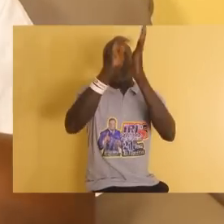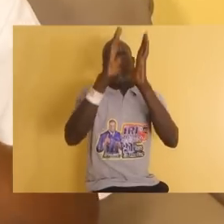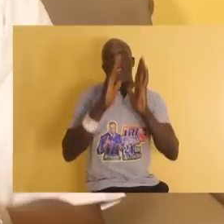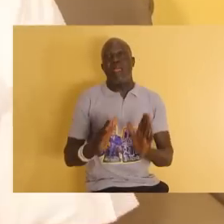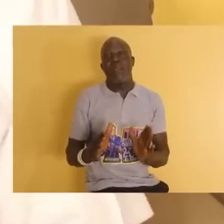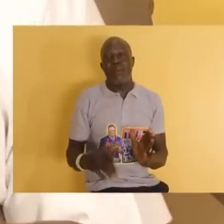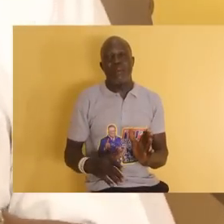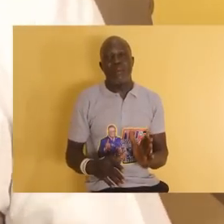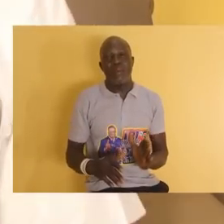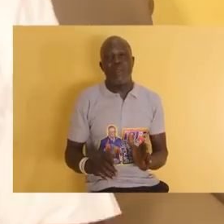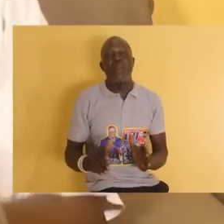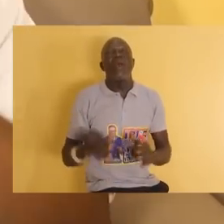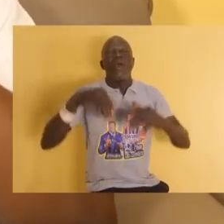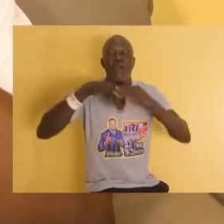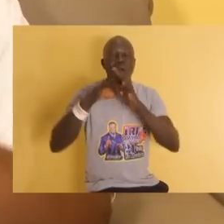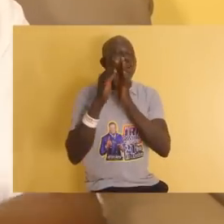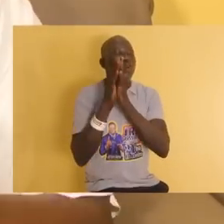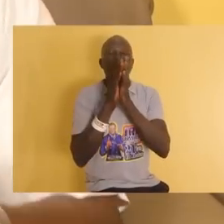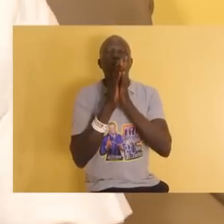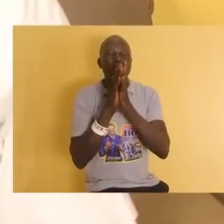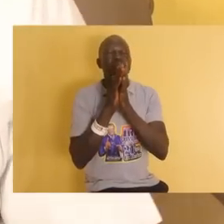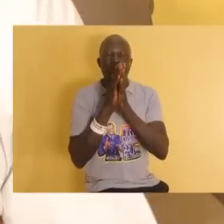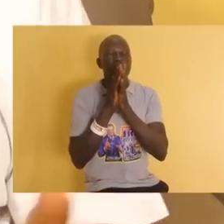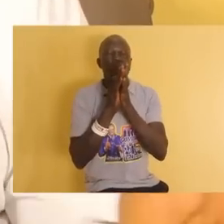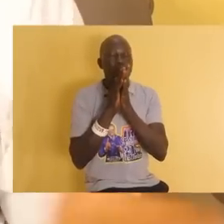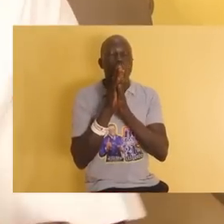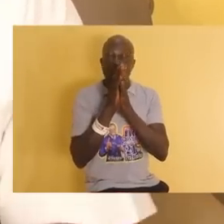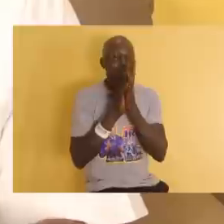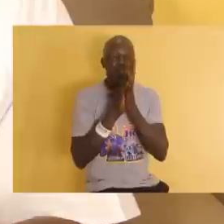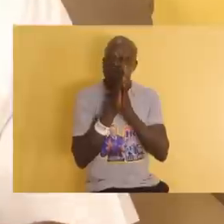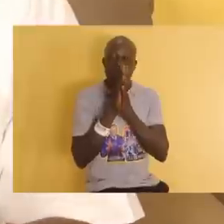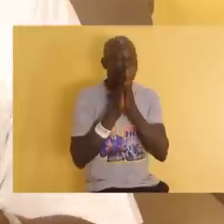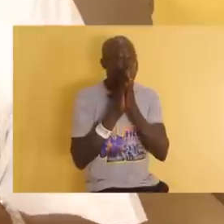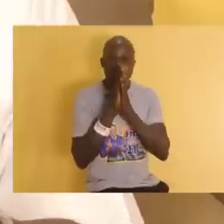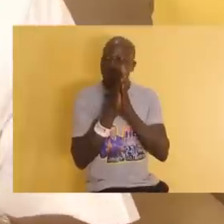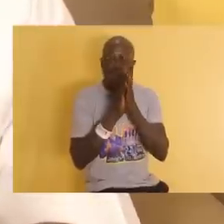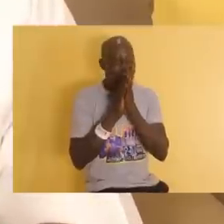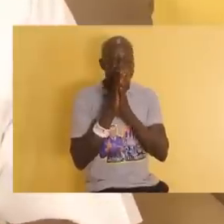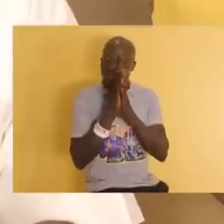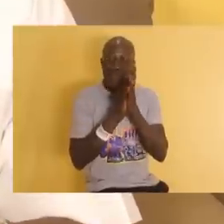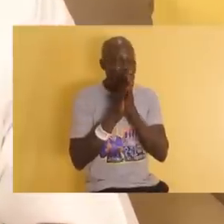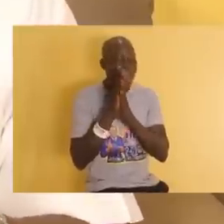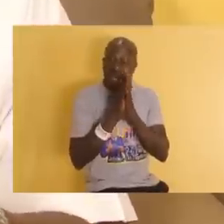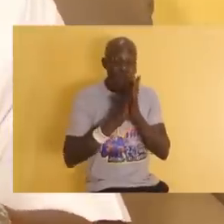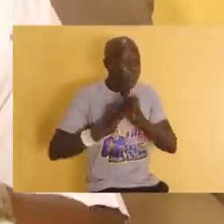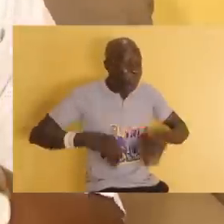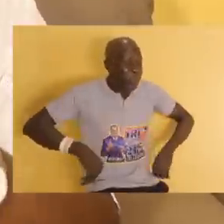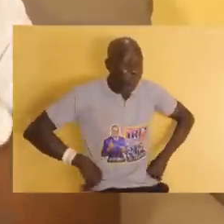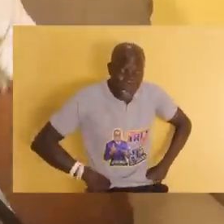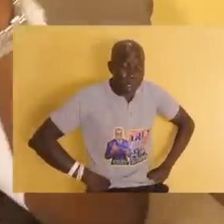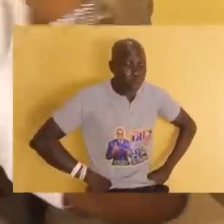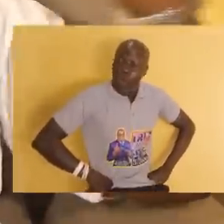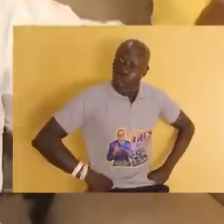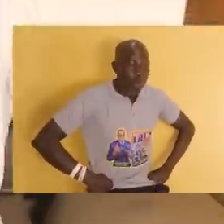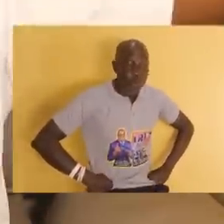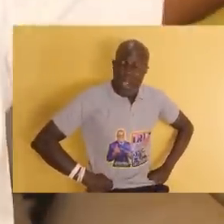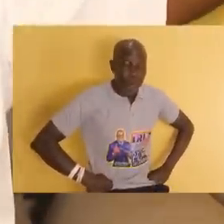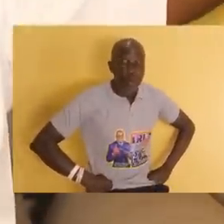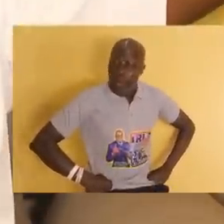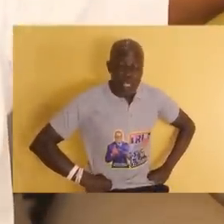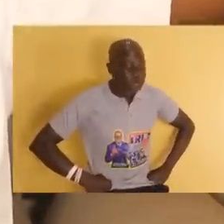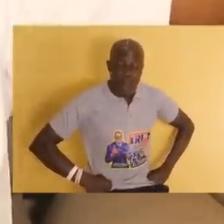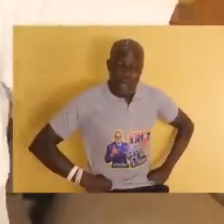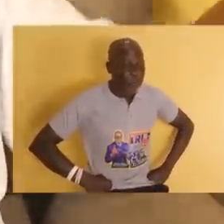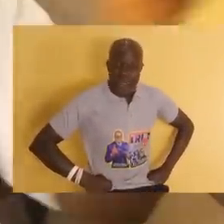lowo me oya adua oya jesus oya jesus oya jesus mi ni mo la ba